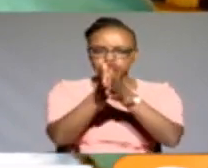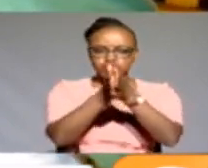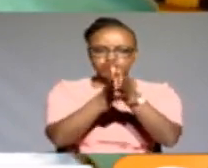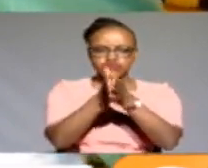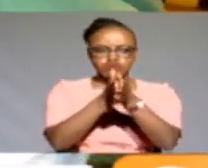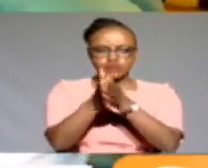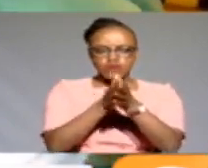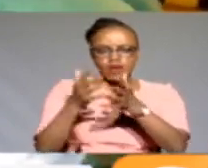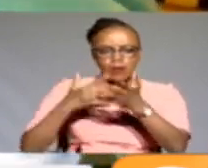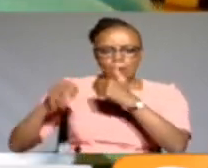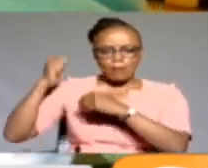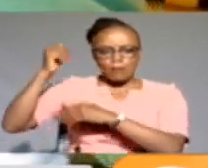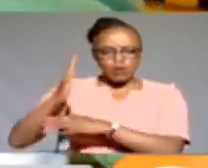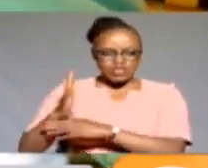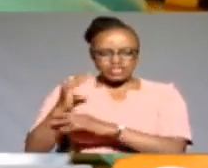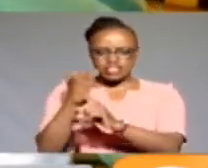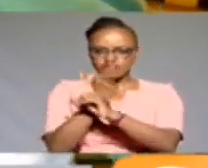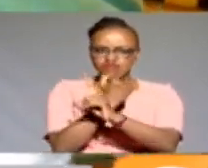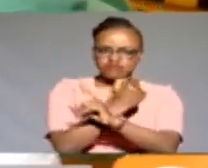of politicians,